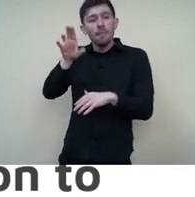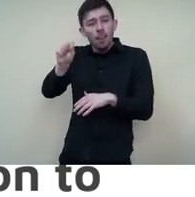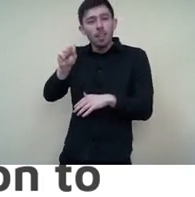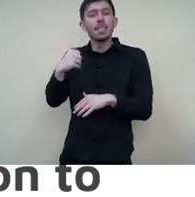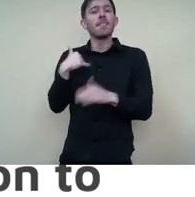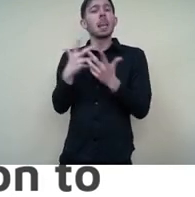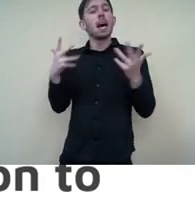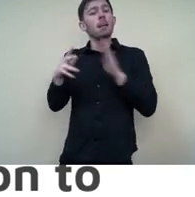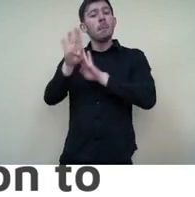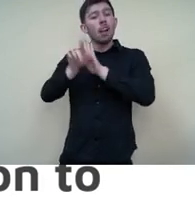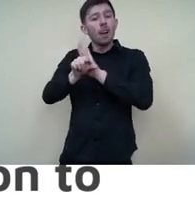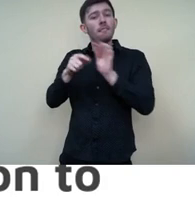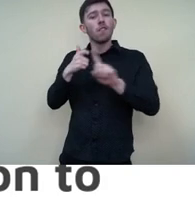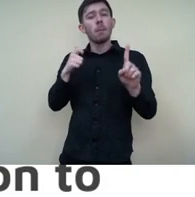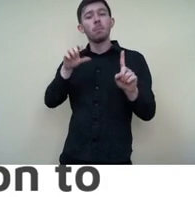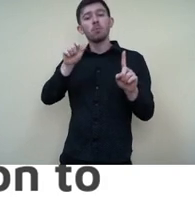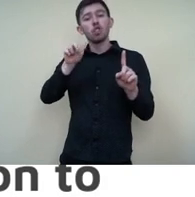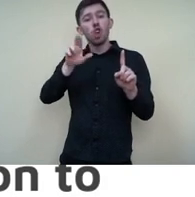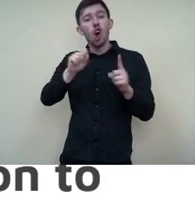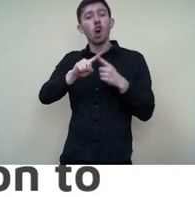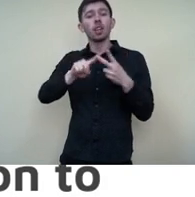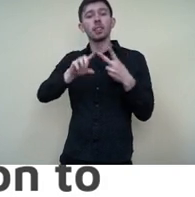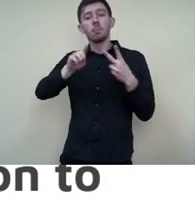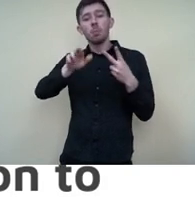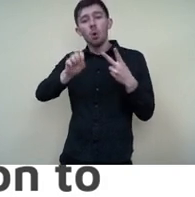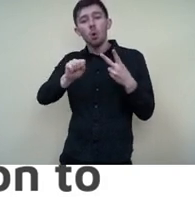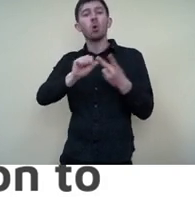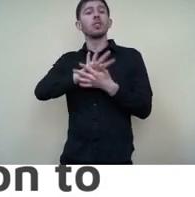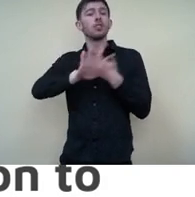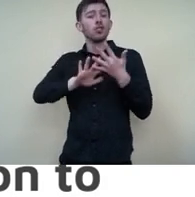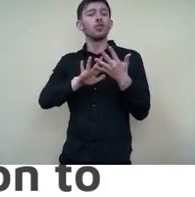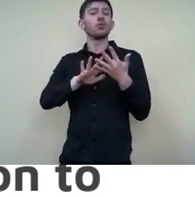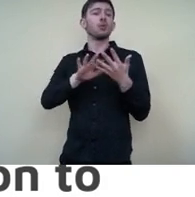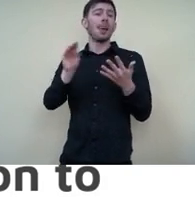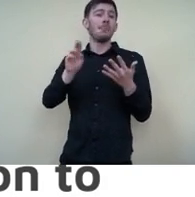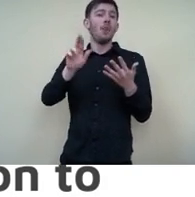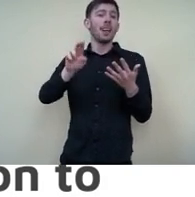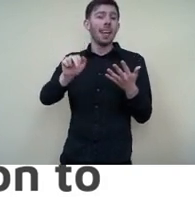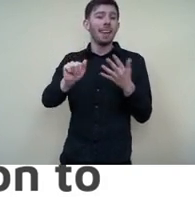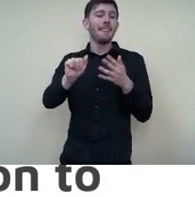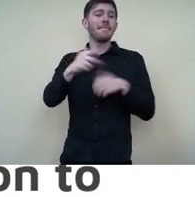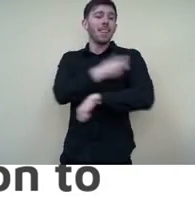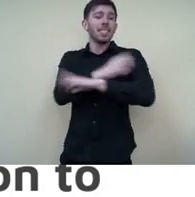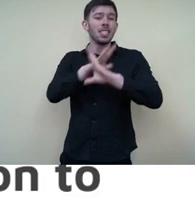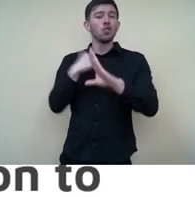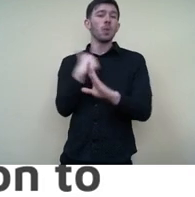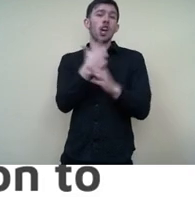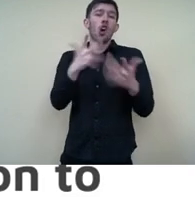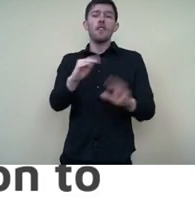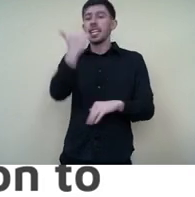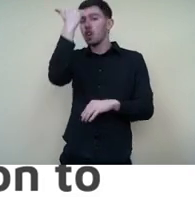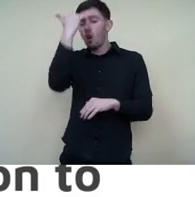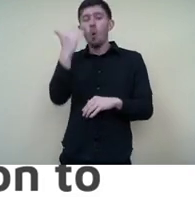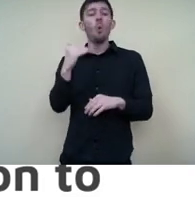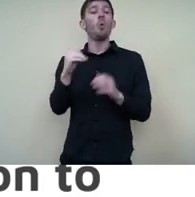background from SARS and MERS. We were riding a wave of scientific and technological advancement with mRNA vaccines. And because of Operation Warp